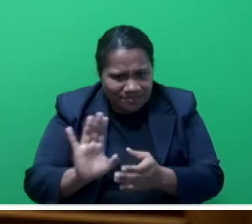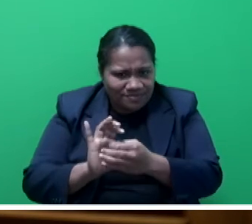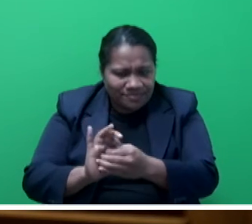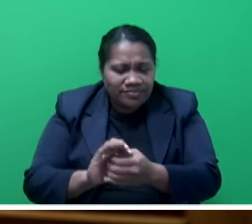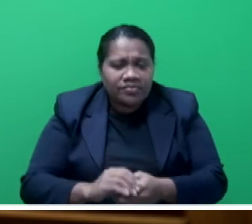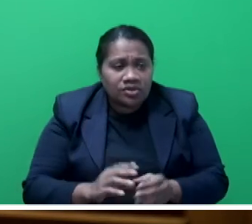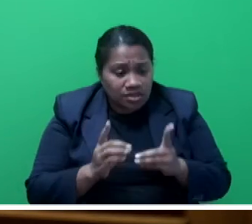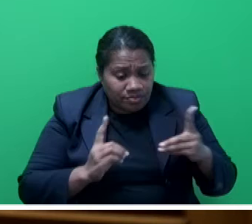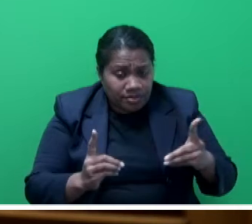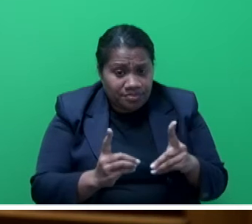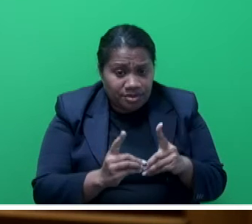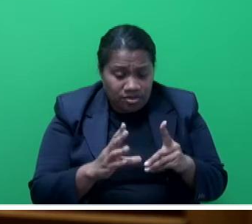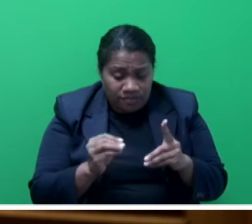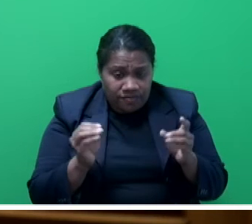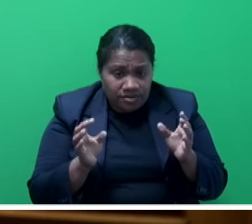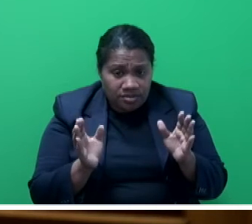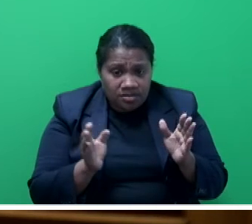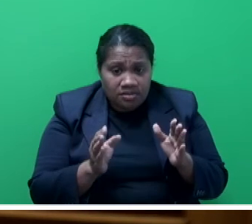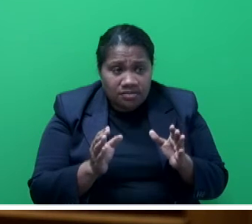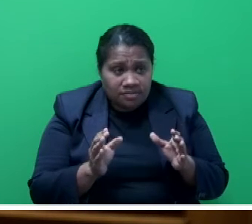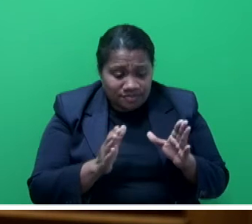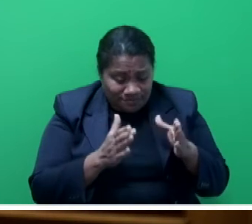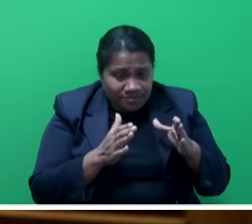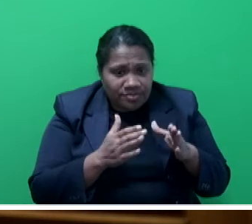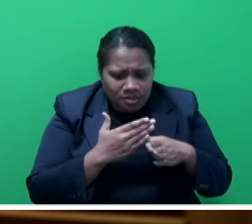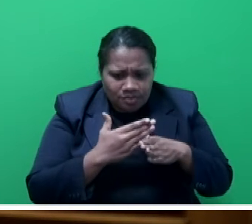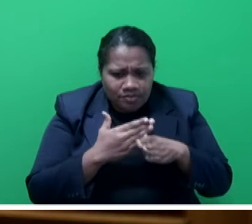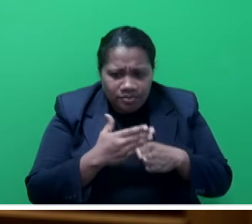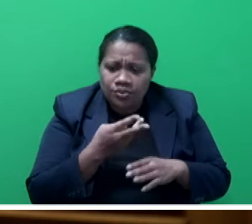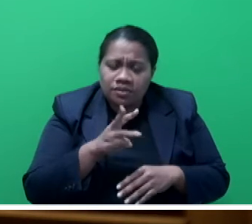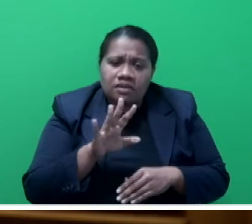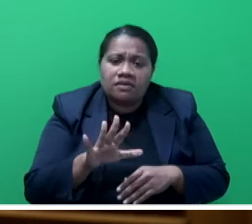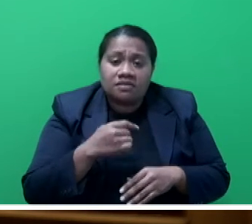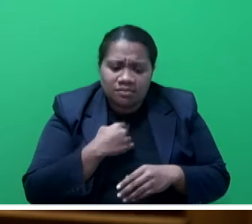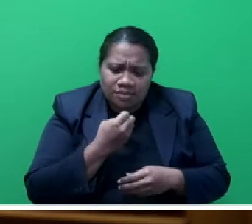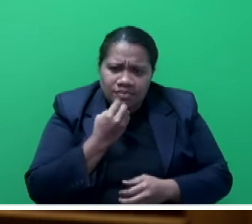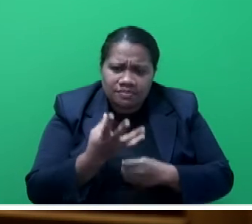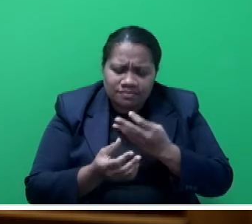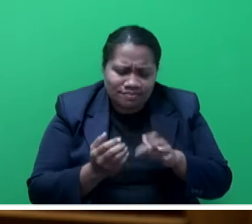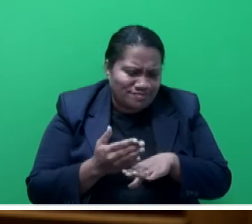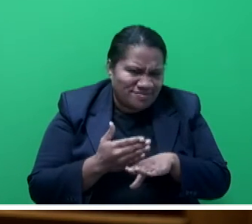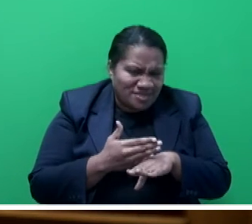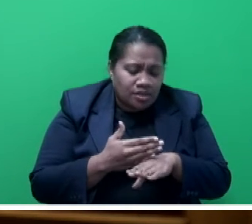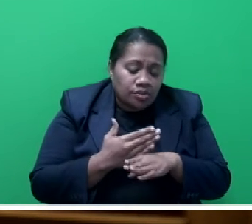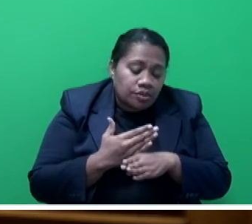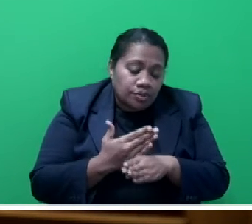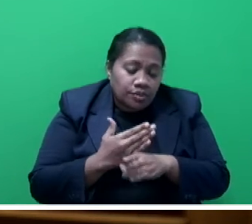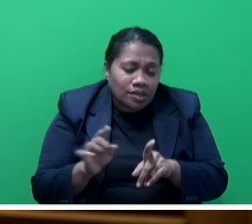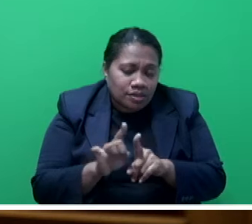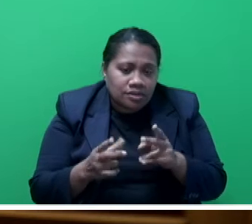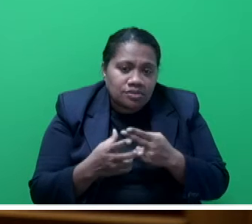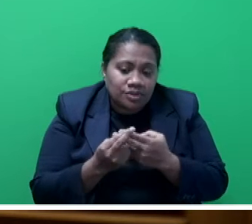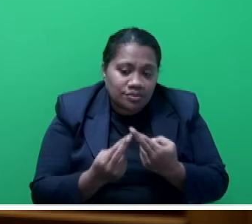been working closely also, just to fortify what I mentioned earlier, so we're working closely with resource-based